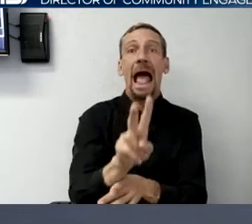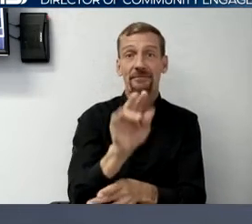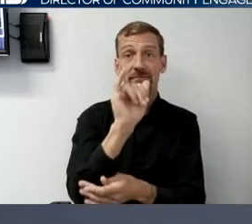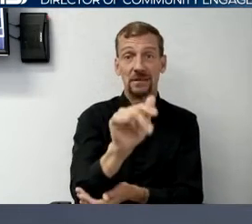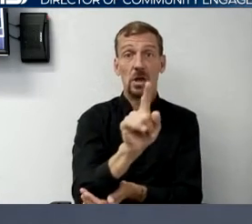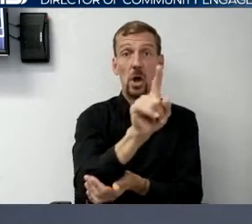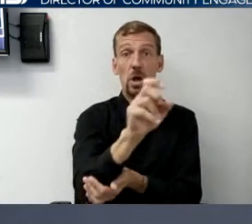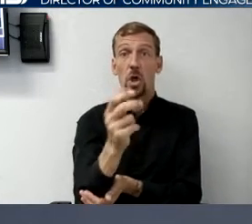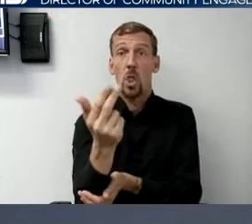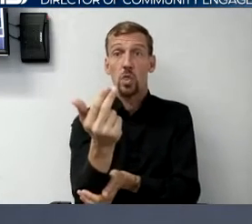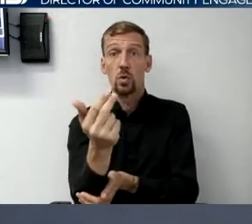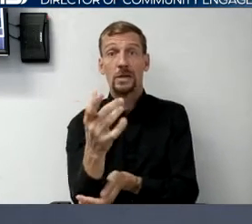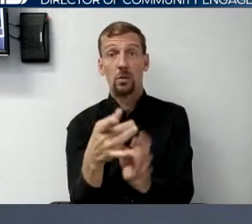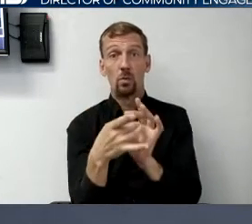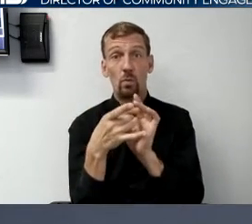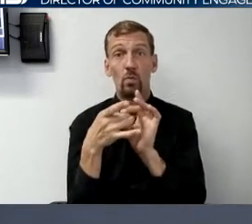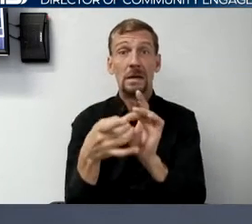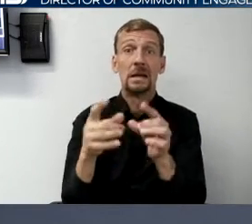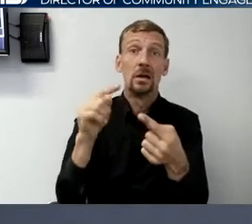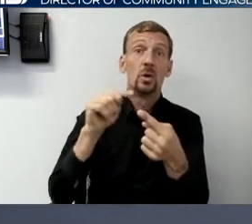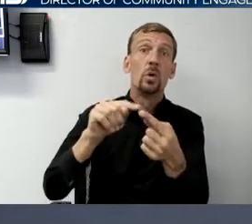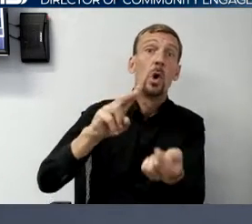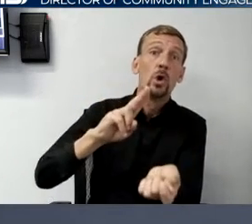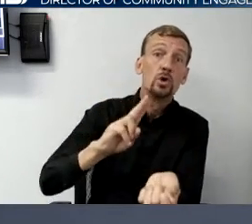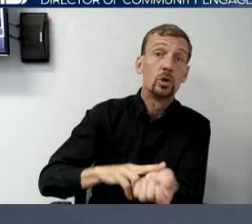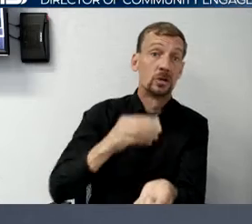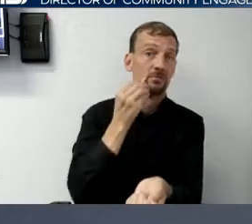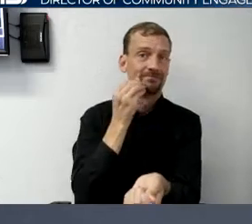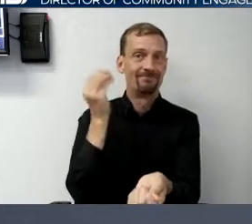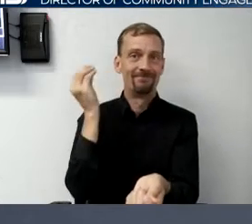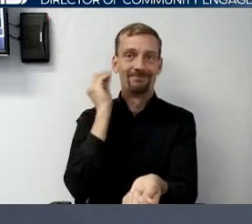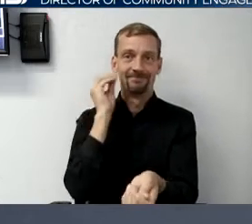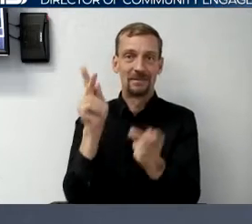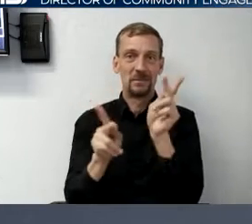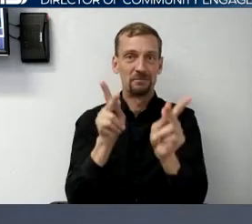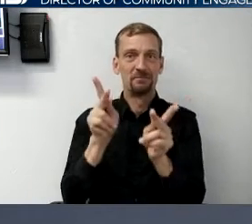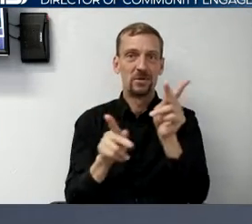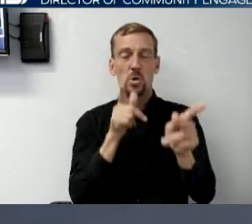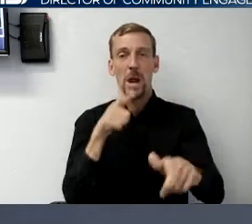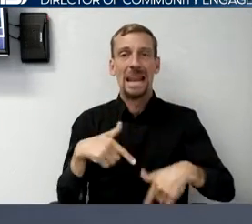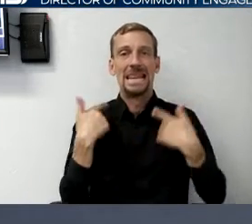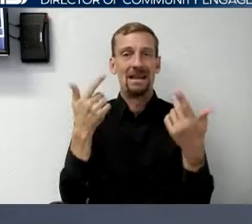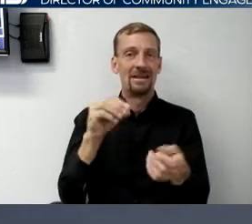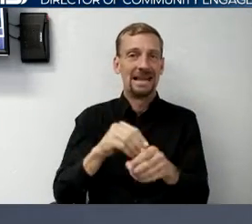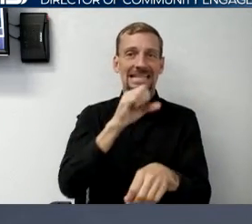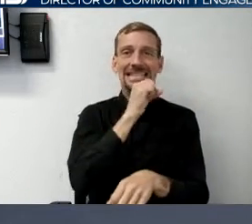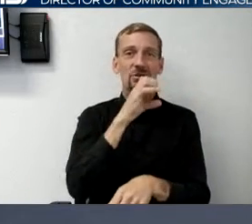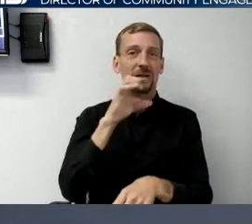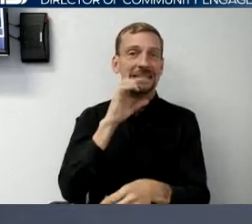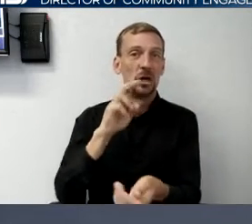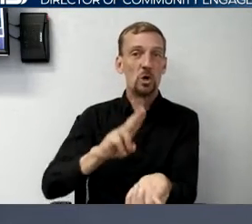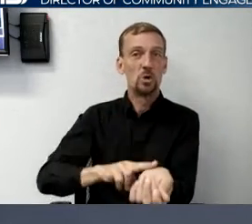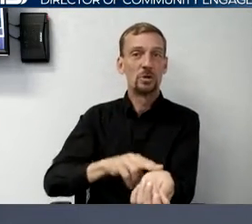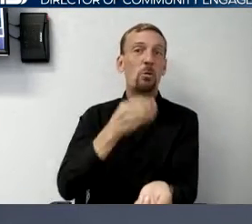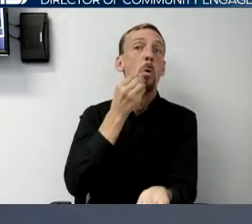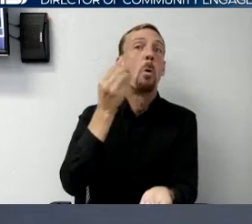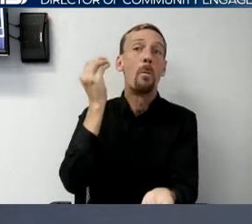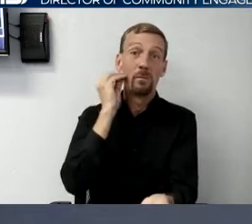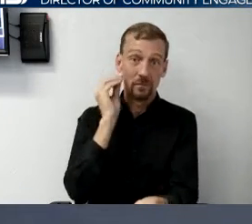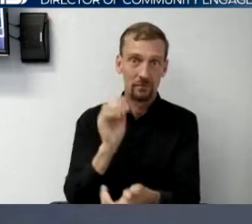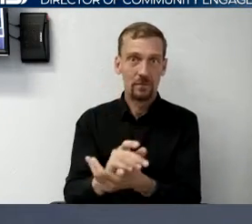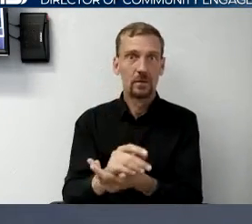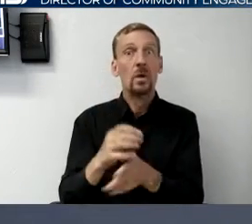113, related to nursing home residents. So the